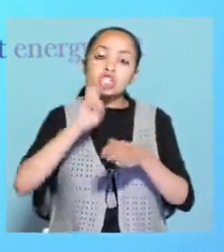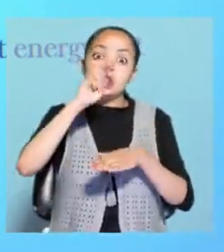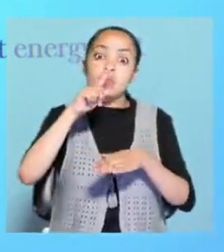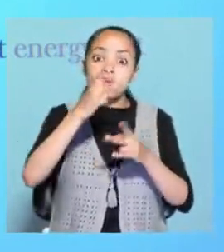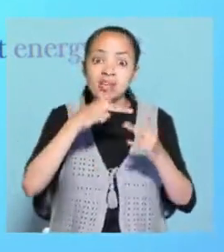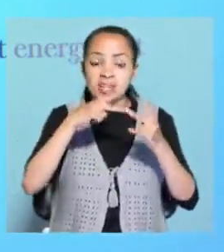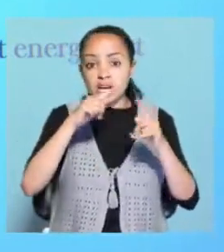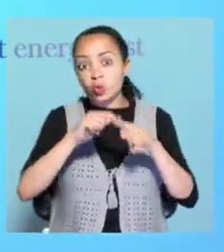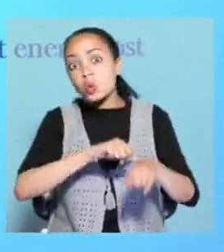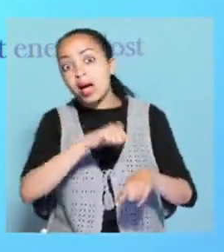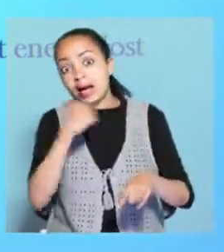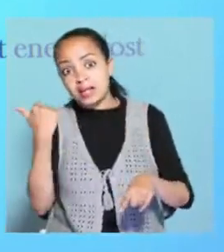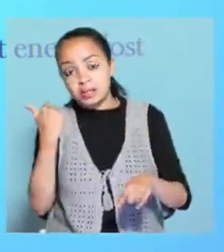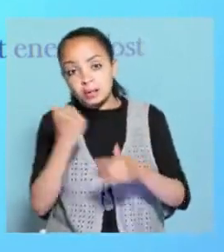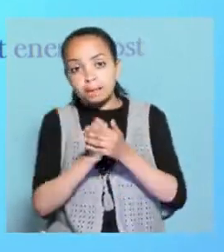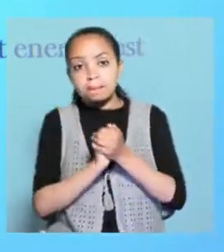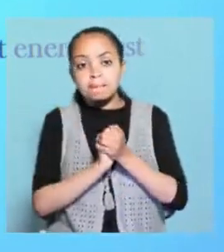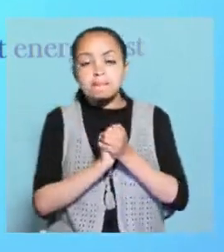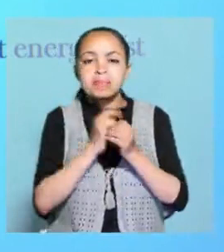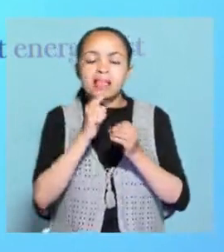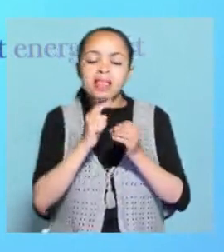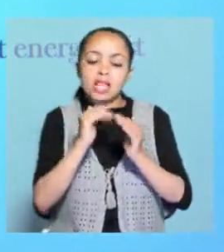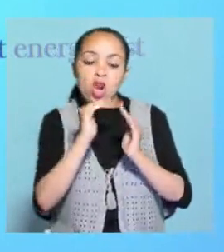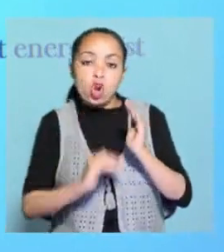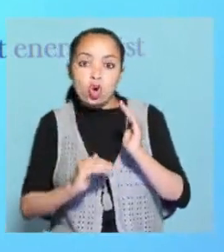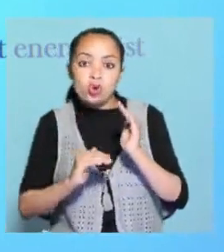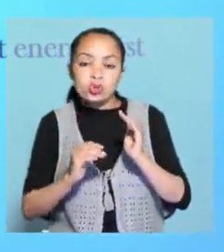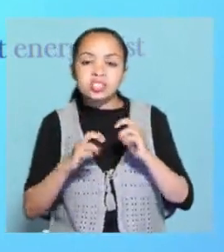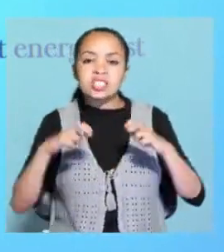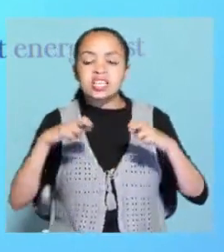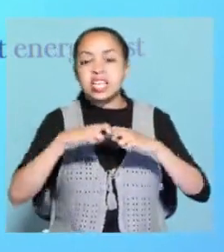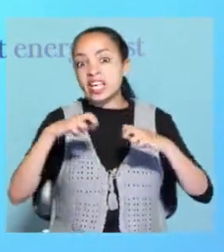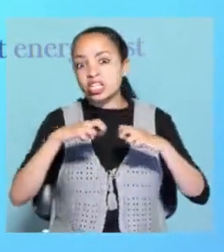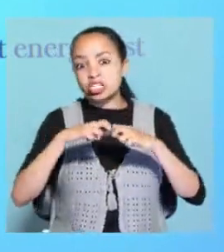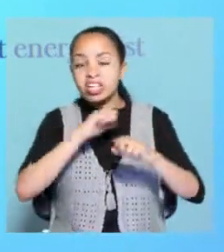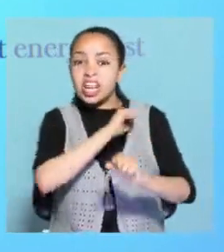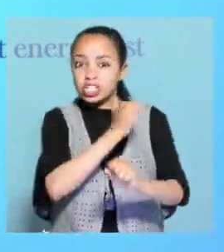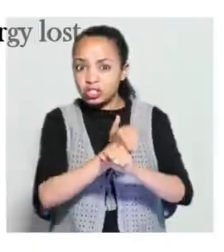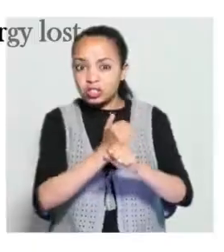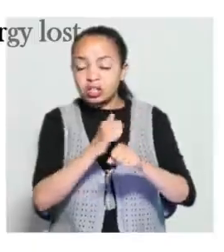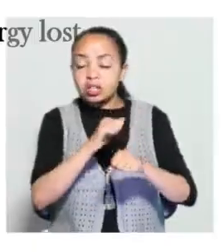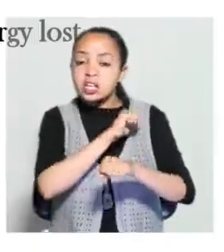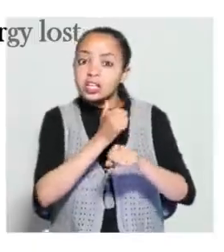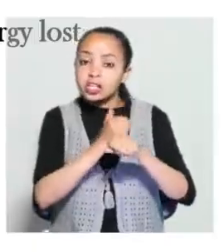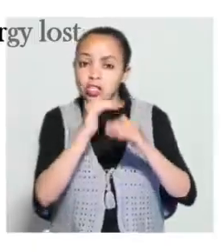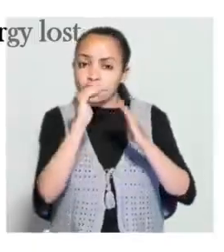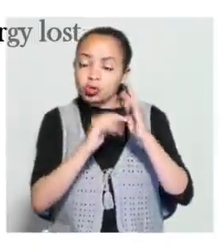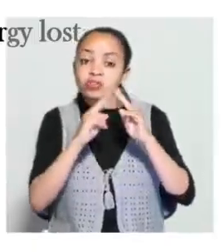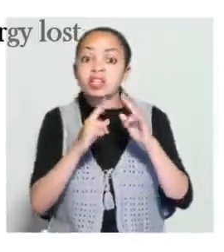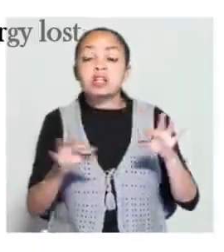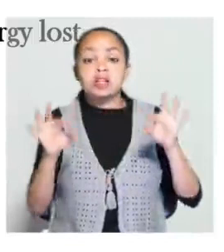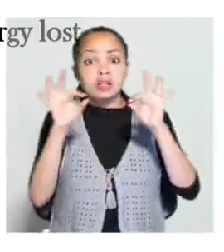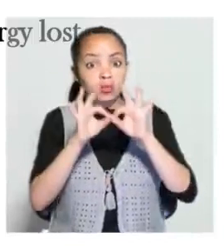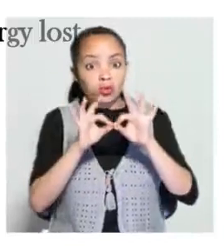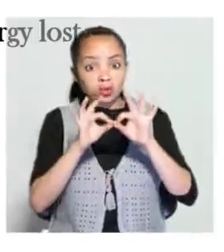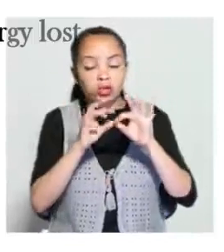one carrier to another, they lose energy. The energy loss is very important, empowering, making